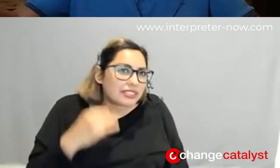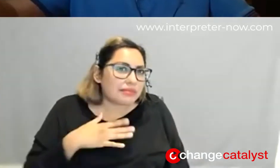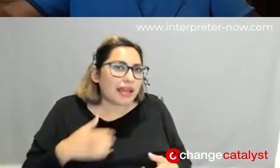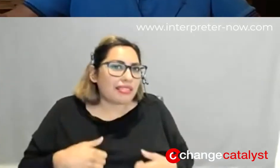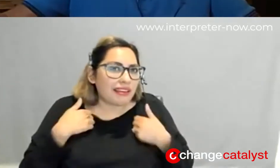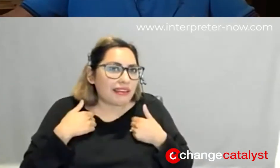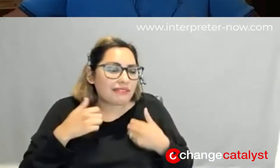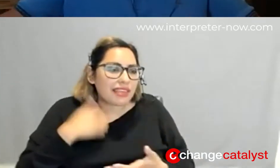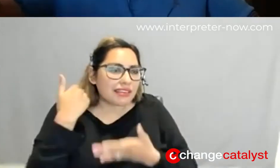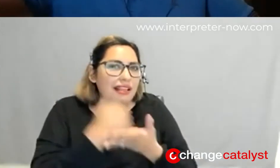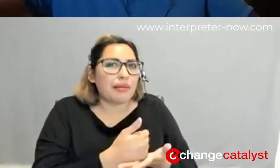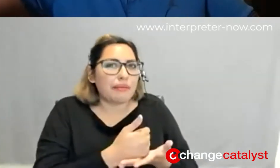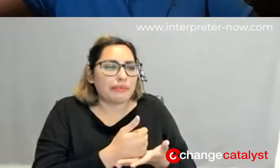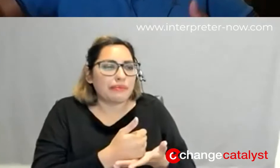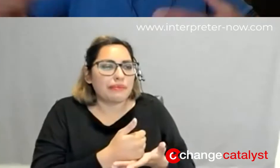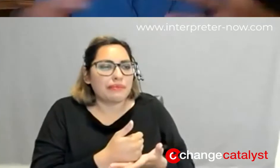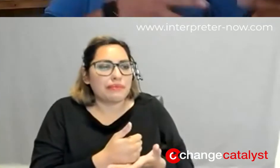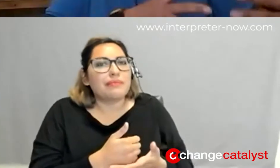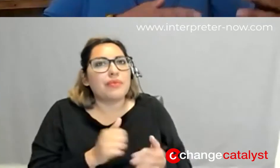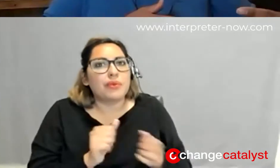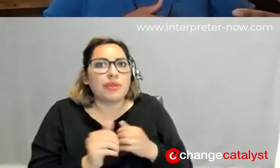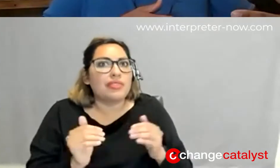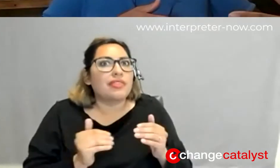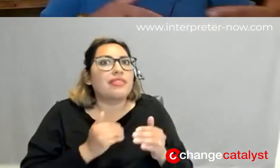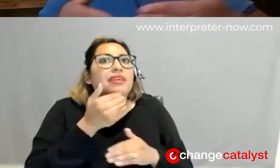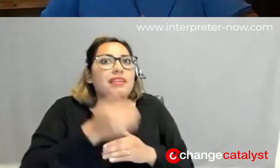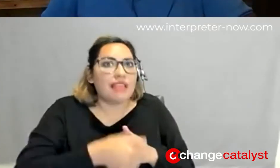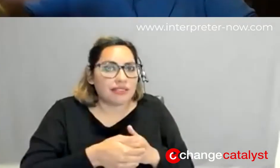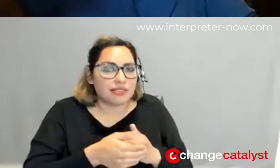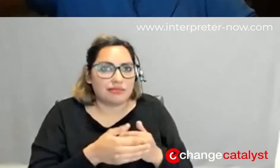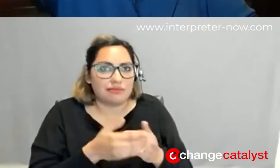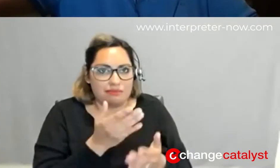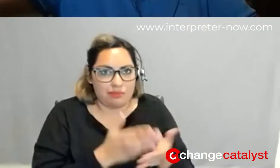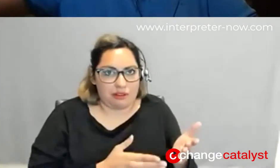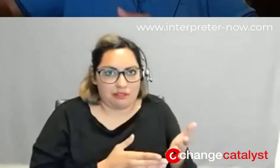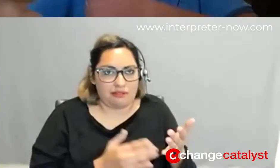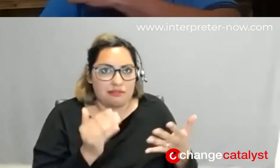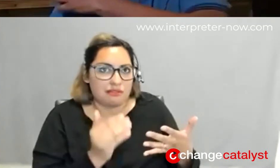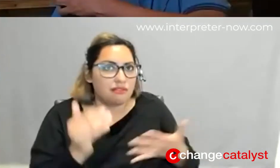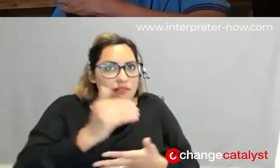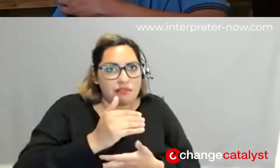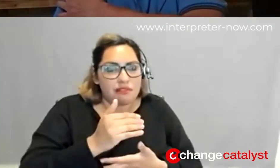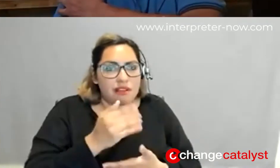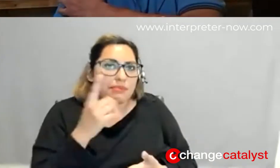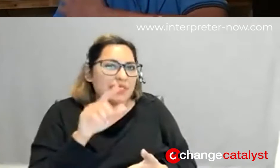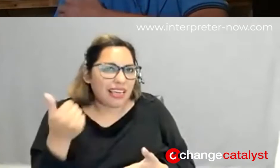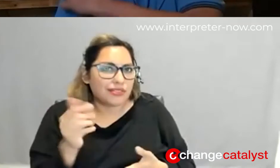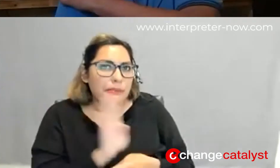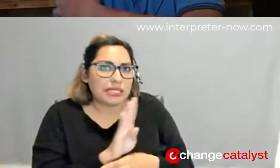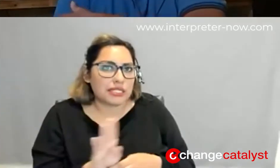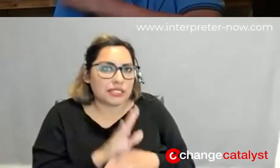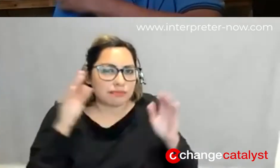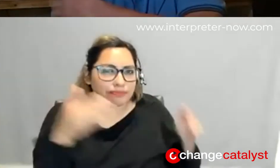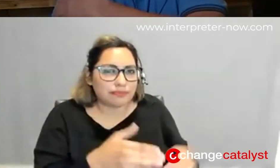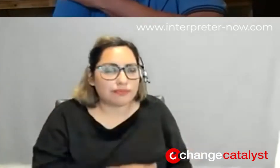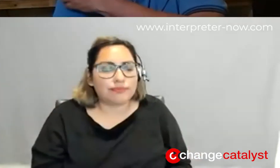help apply the next level. LEAP was one level of thing. Now there's this business level of thing. And then